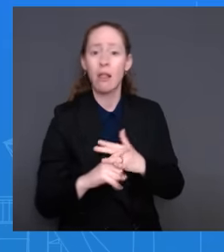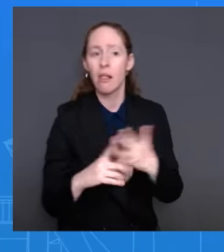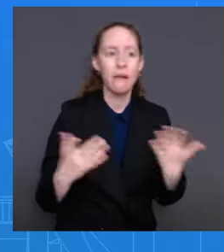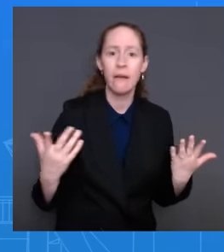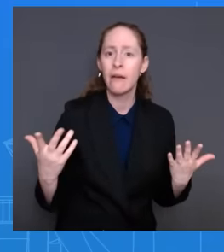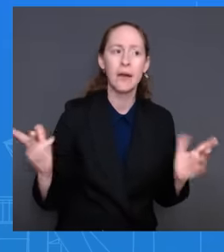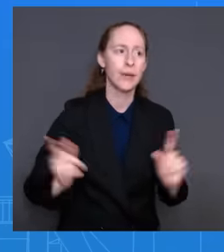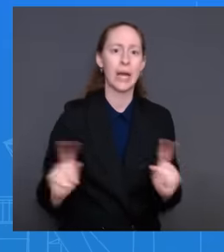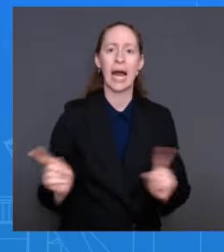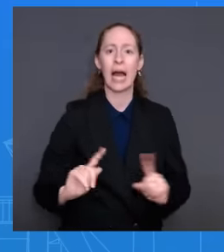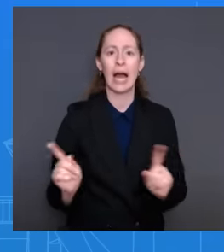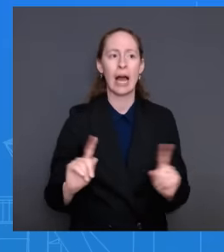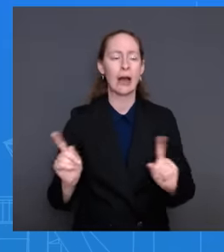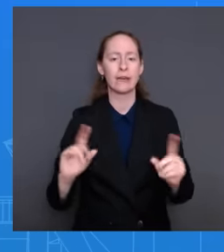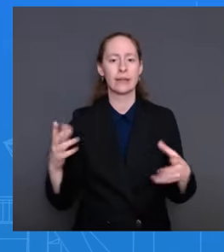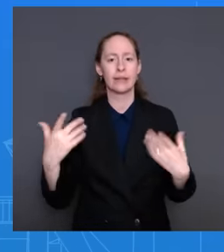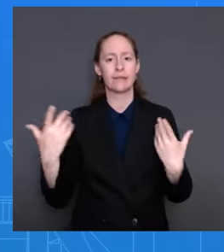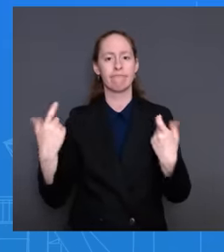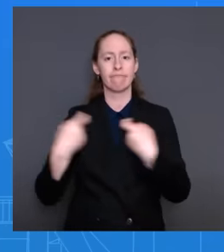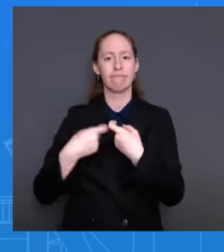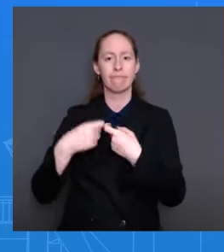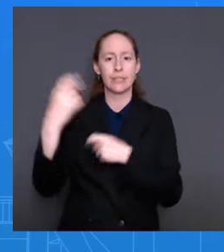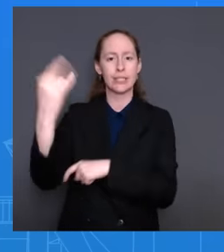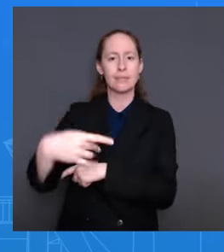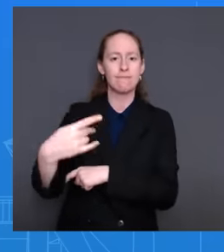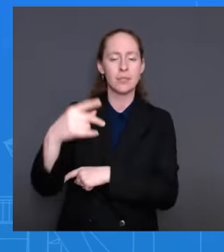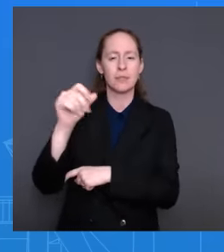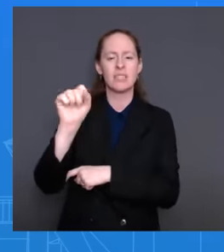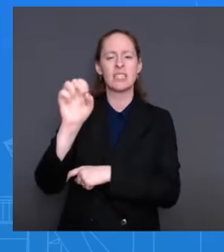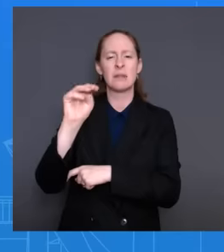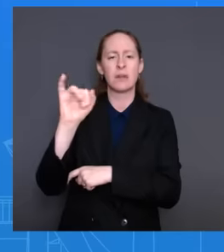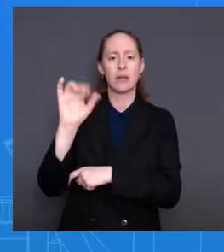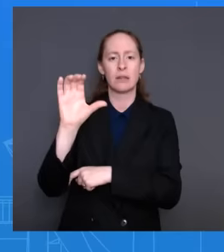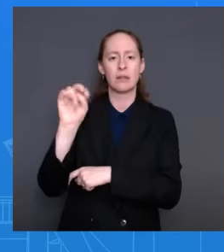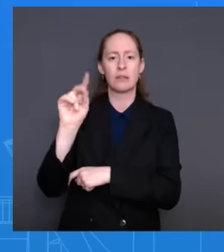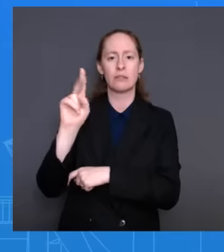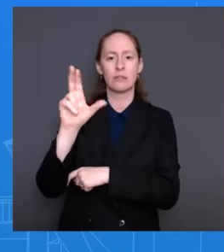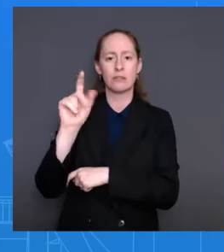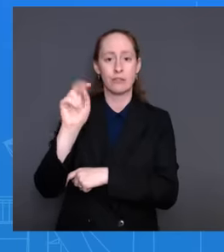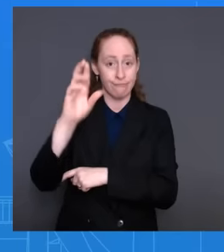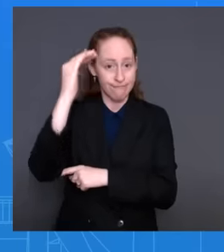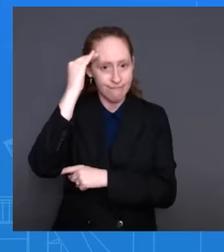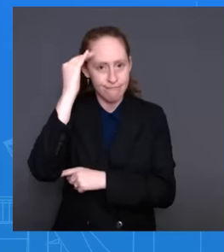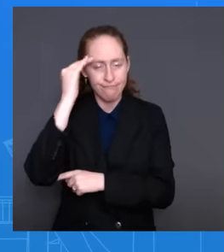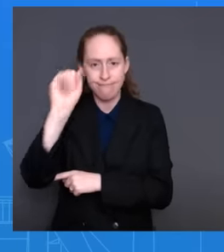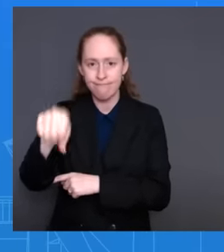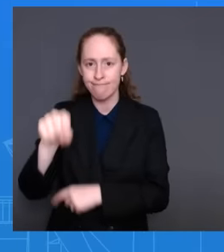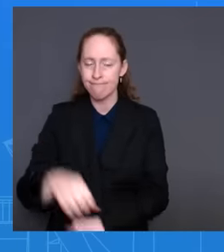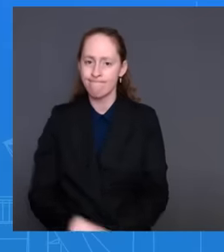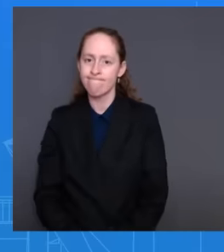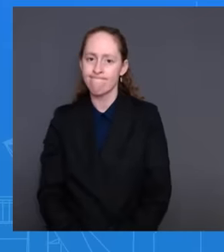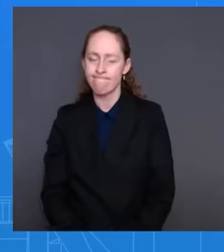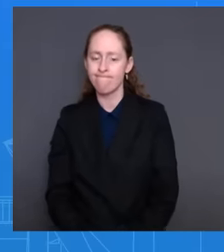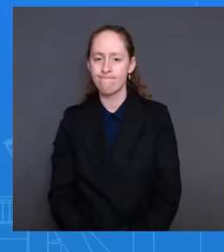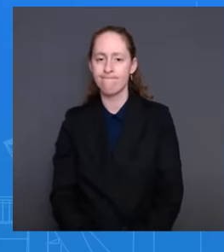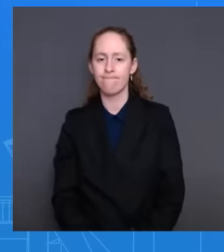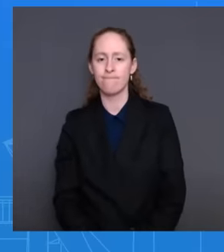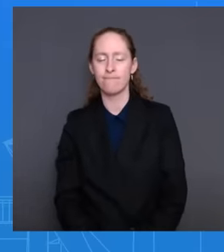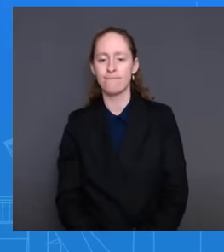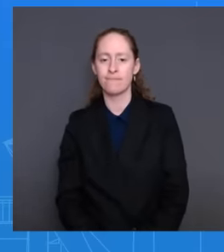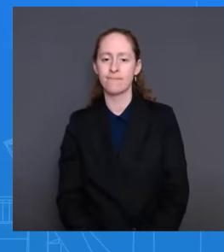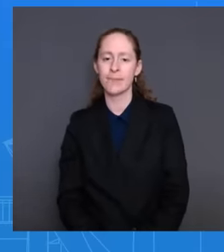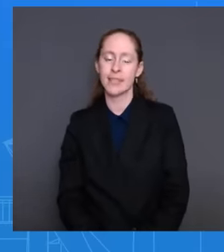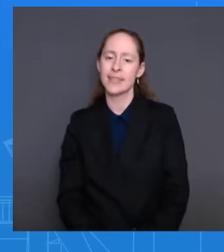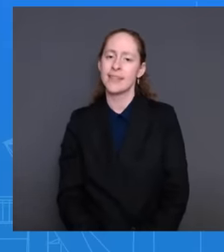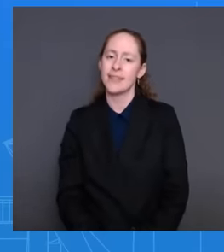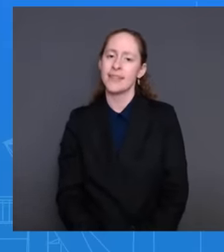chain fragilities associated with semiconductors. Notwithstanding everything we have been through in this pandemic crisis, we still don't